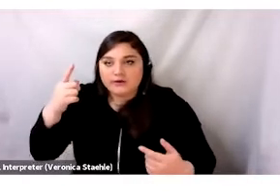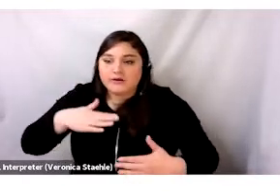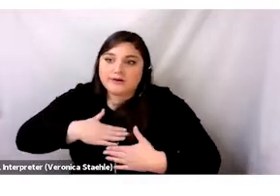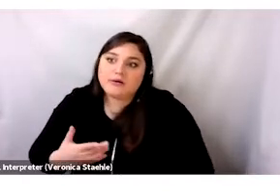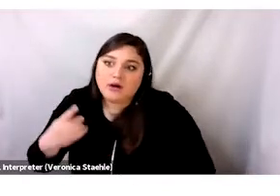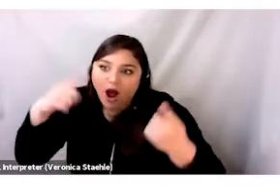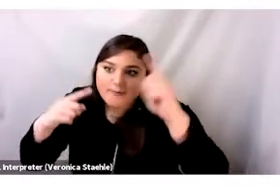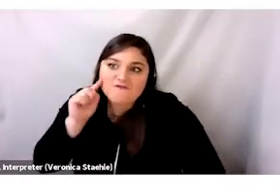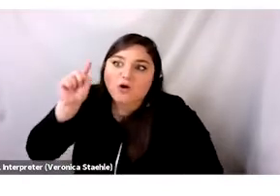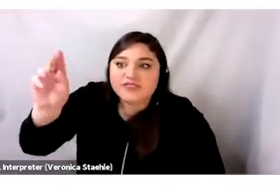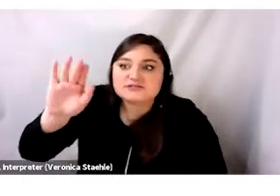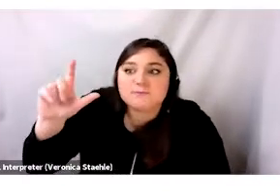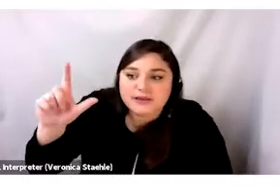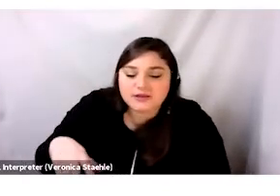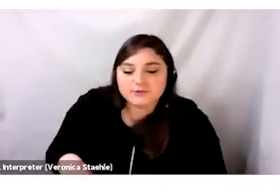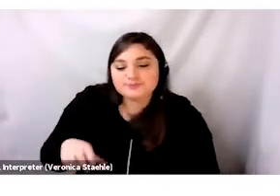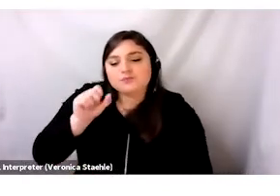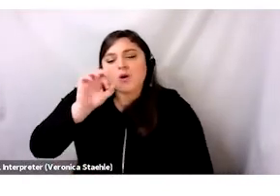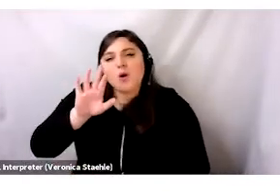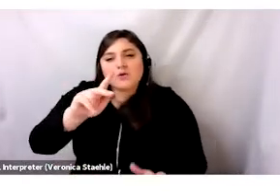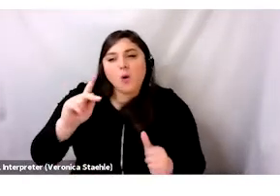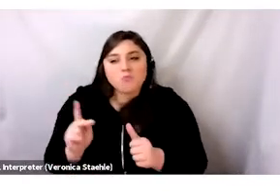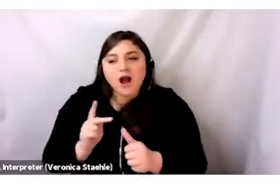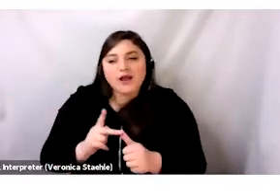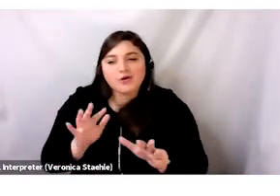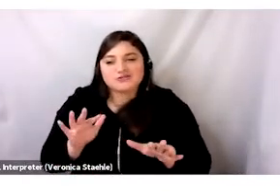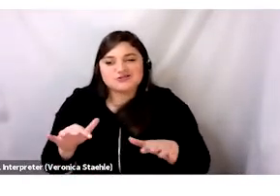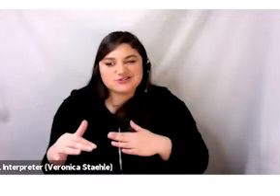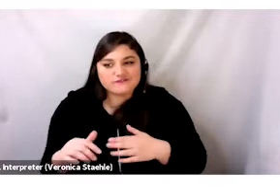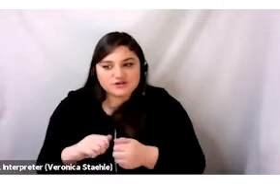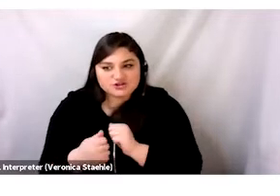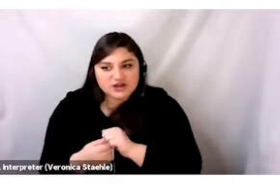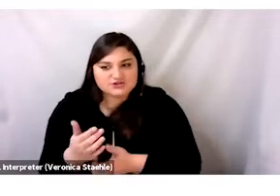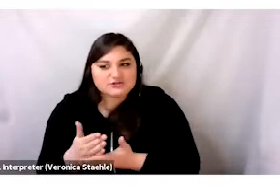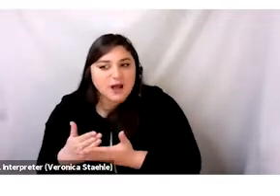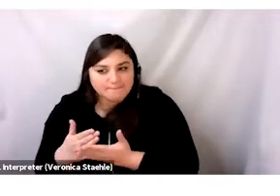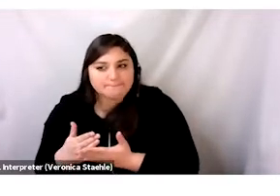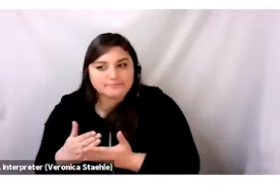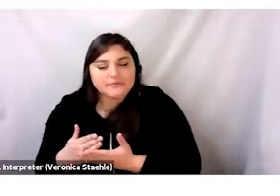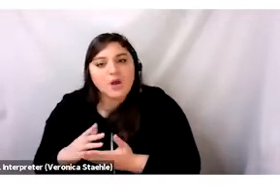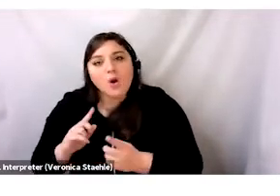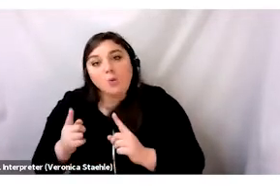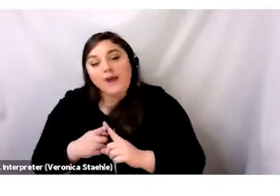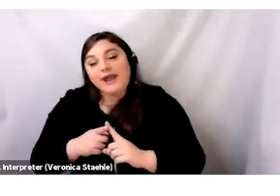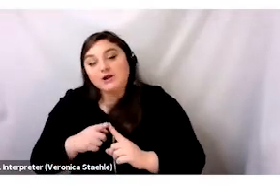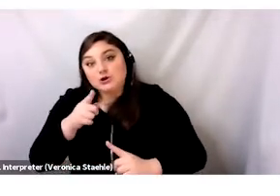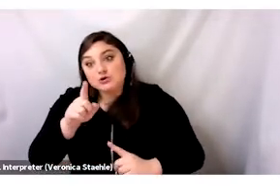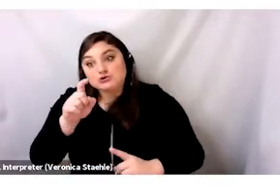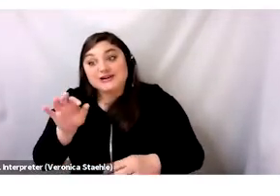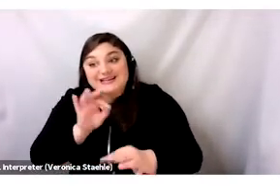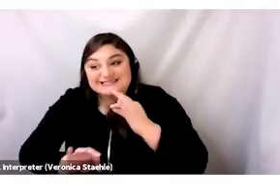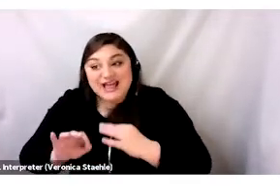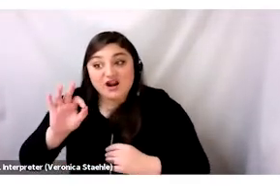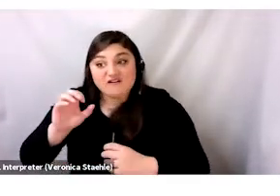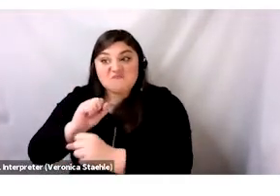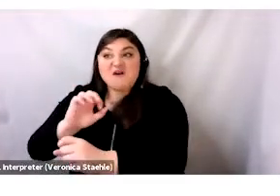on the ground, um, in which a more skillful response would be to pivot or to adjust